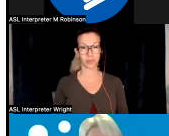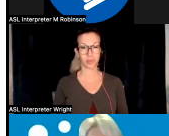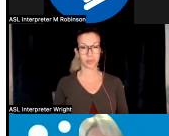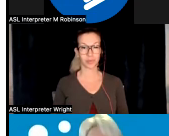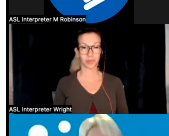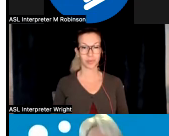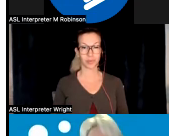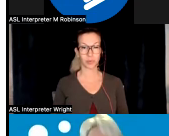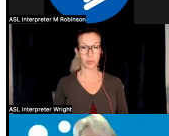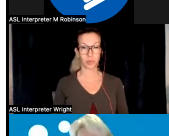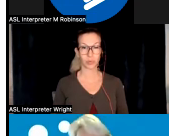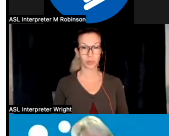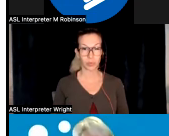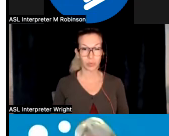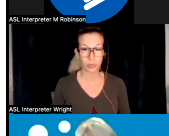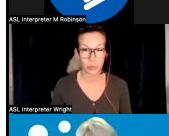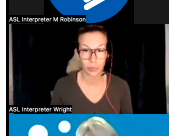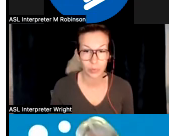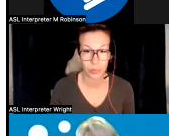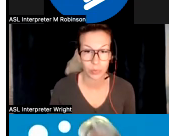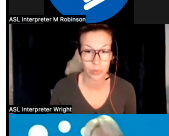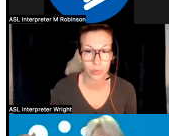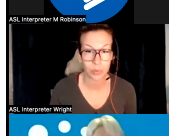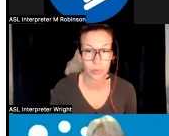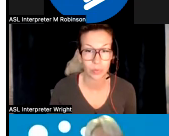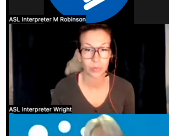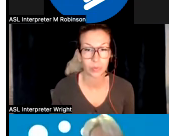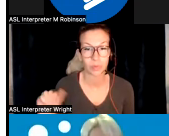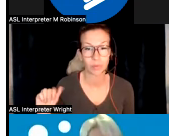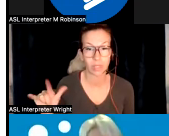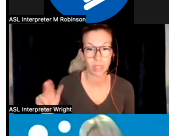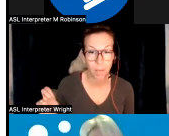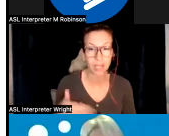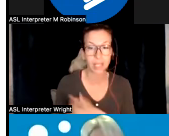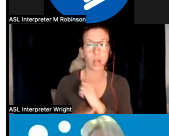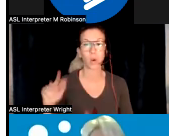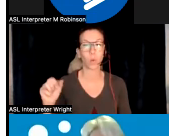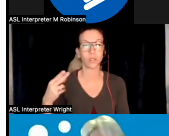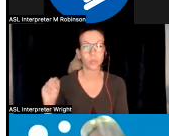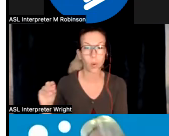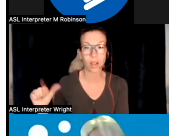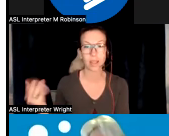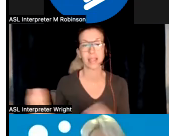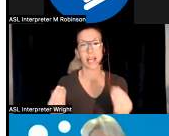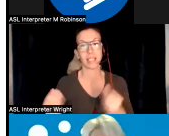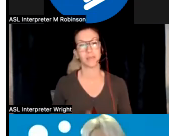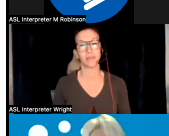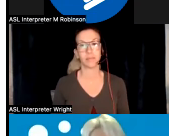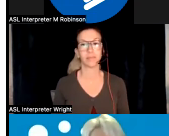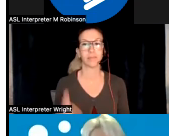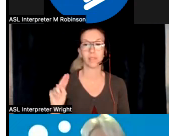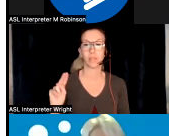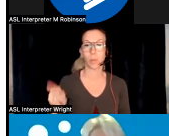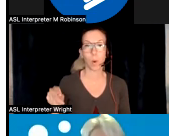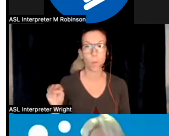look. Brianna, Live Violence Free. Alpine County, Washoe Lands. Wendy from the Pomo